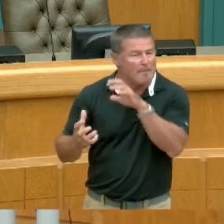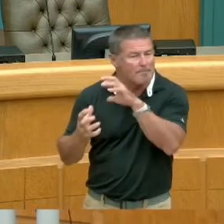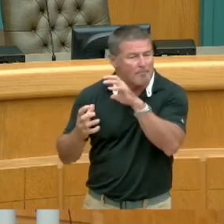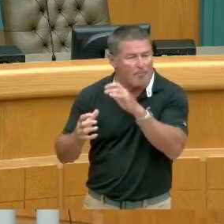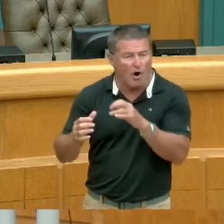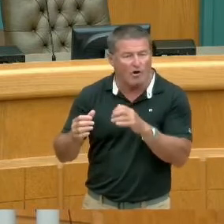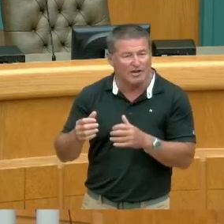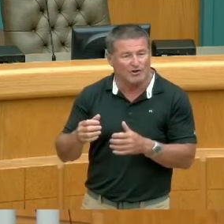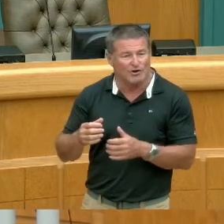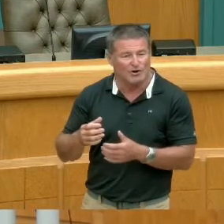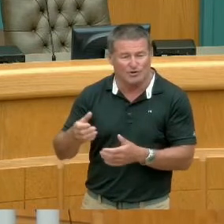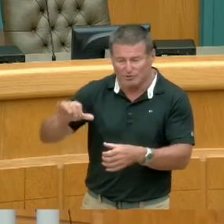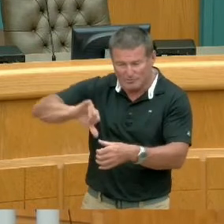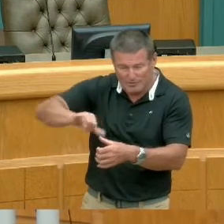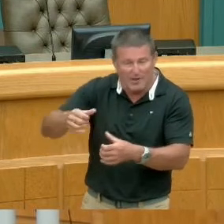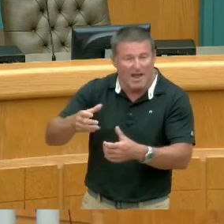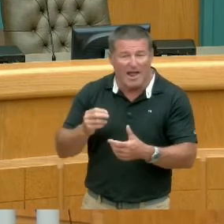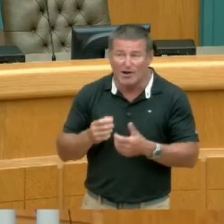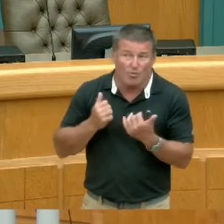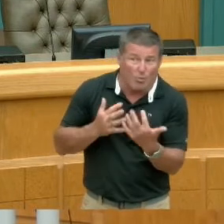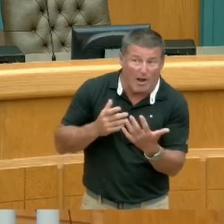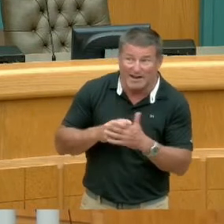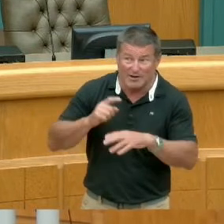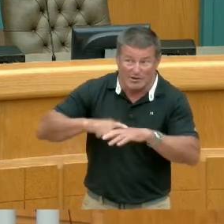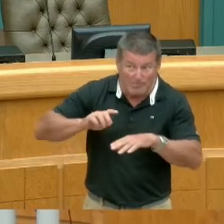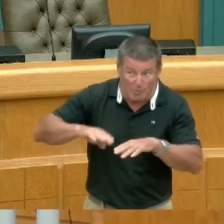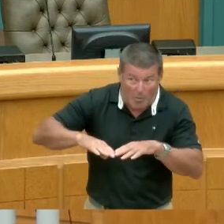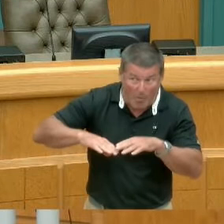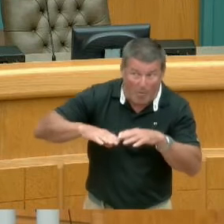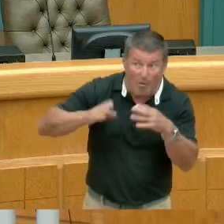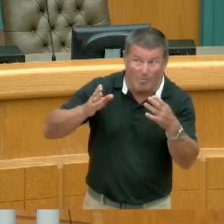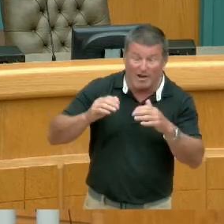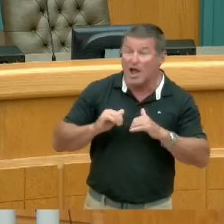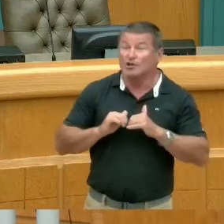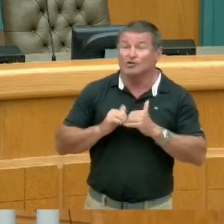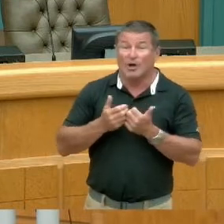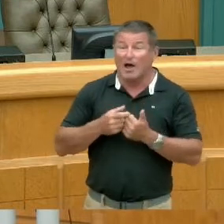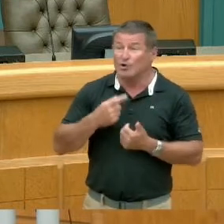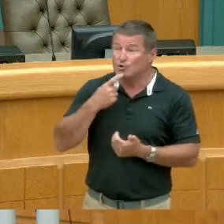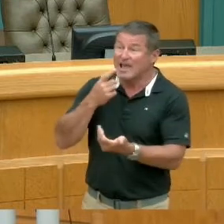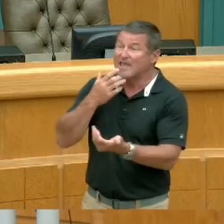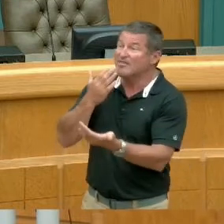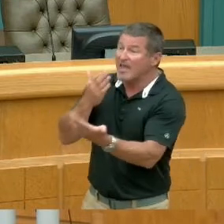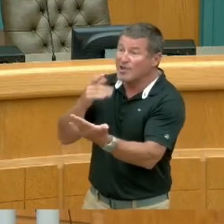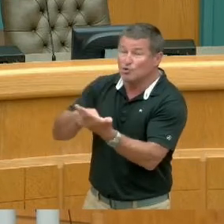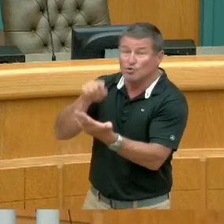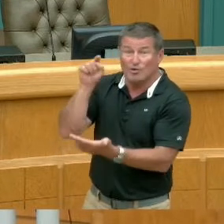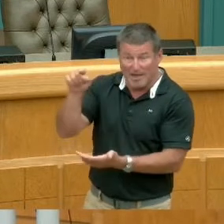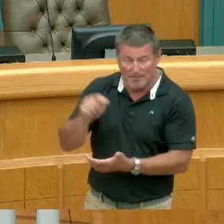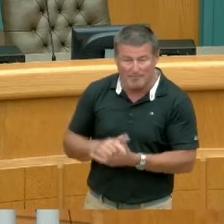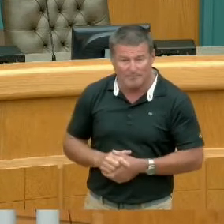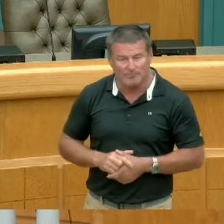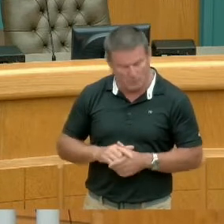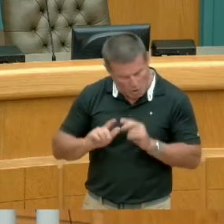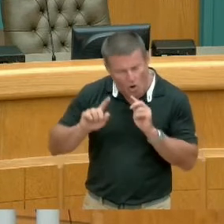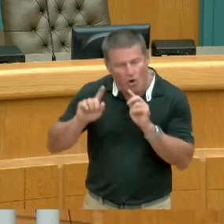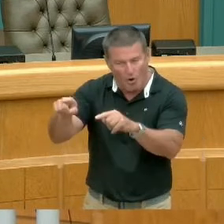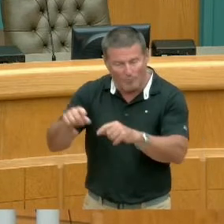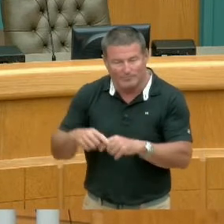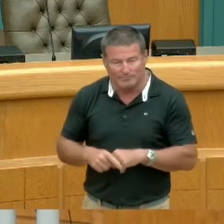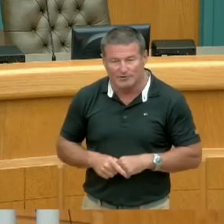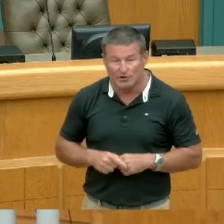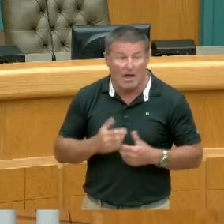day. And now the way we can give thanks back is to do it right. So thank you to everybody who's a part of getting phase